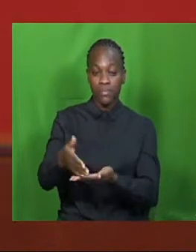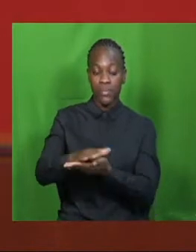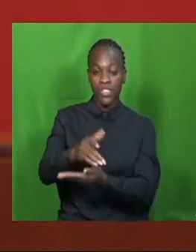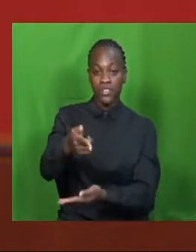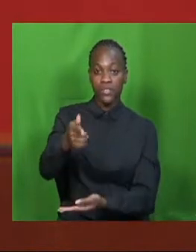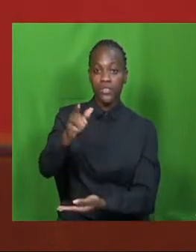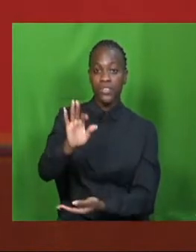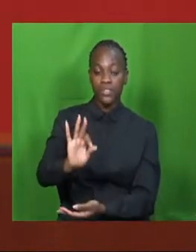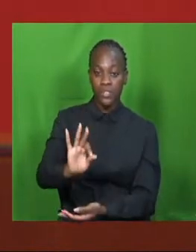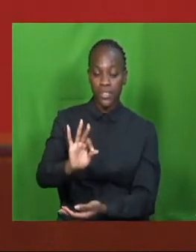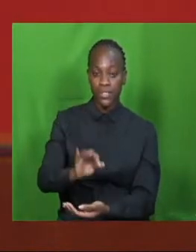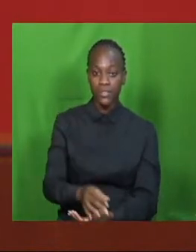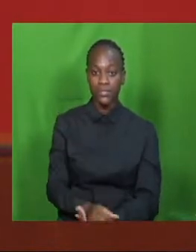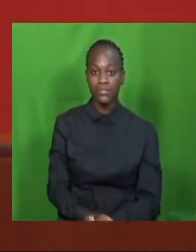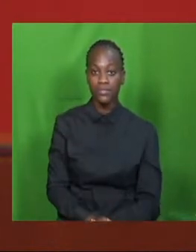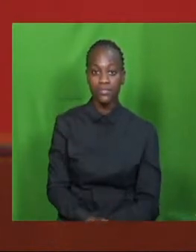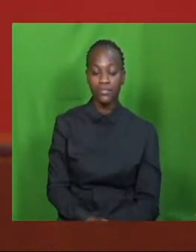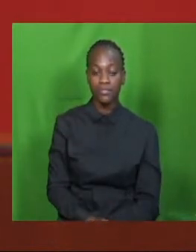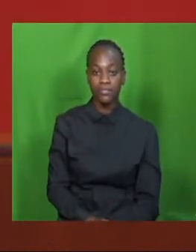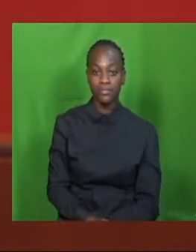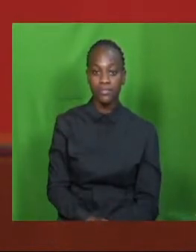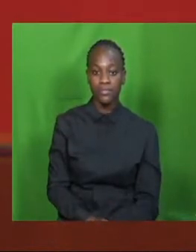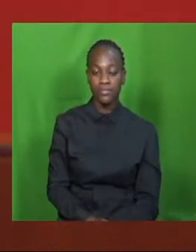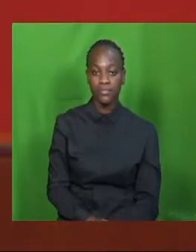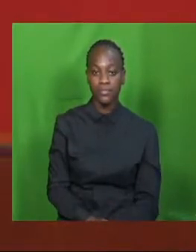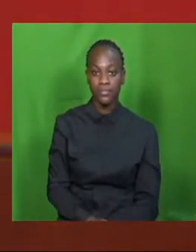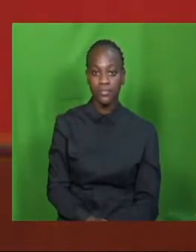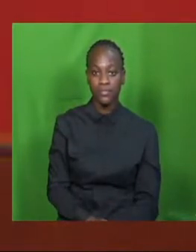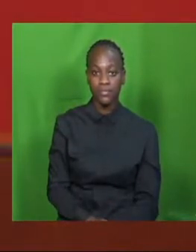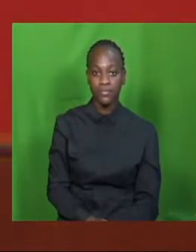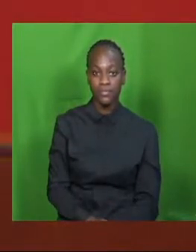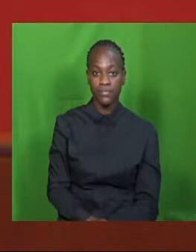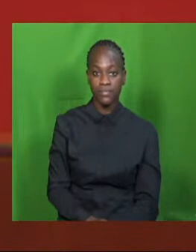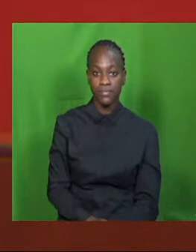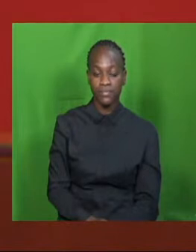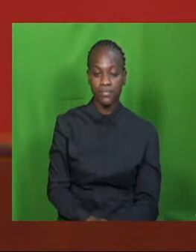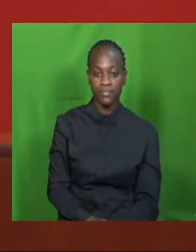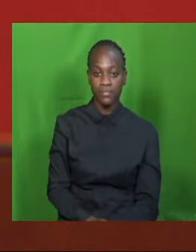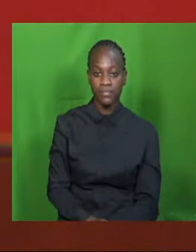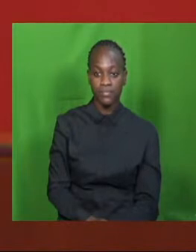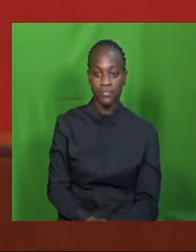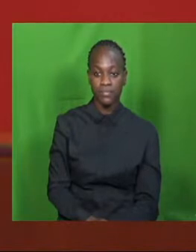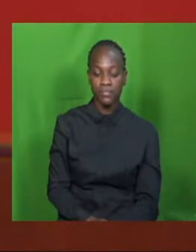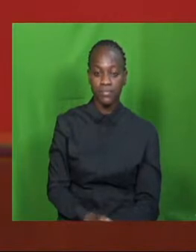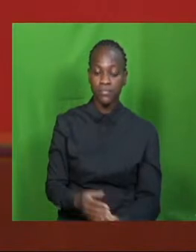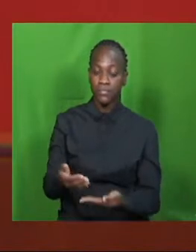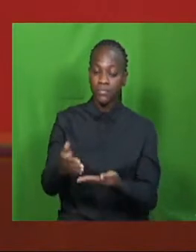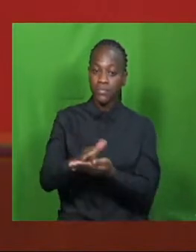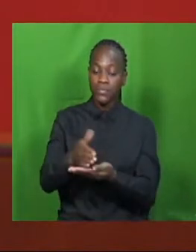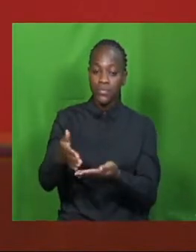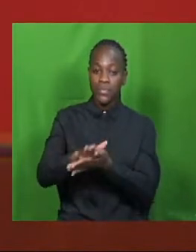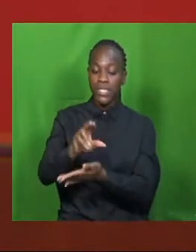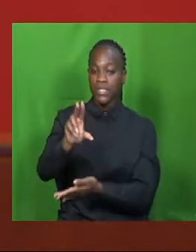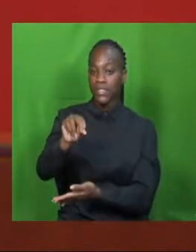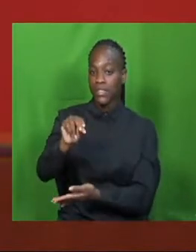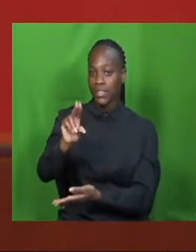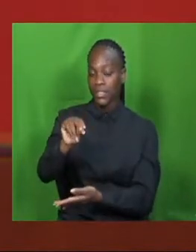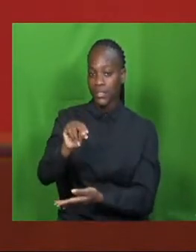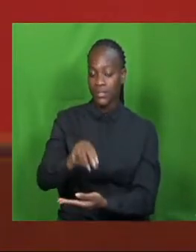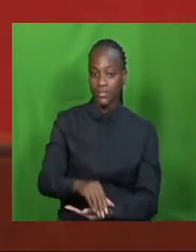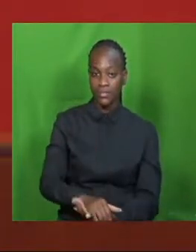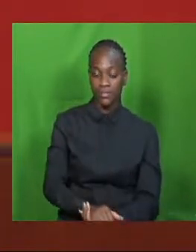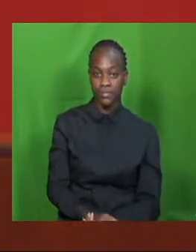they could be deleted, that is Resident, Ghana College of Pharmacy, they clearly have missed their